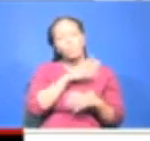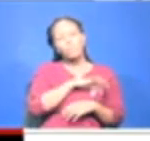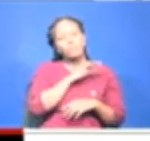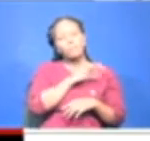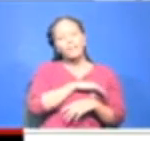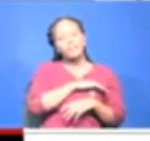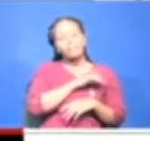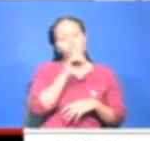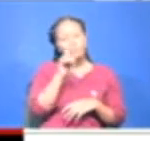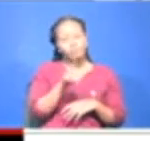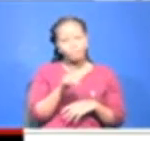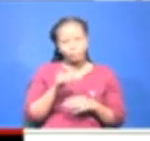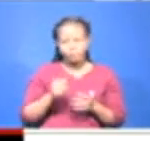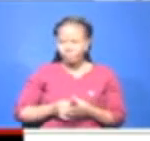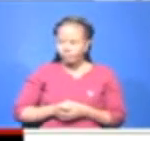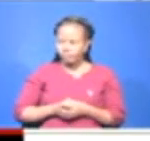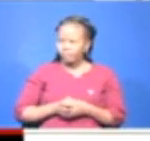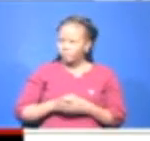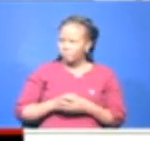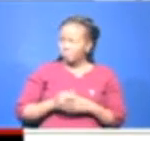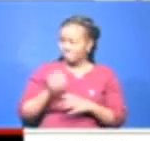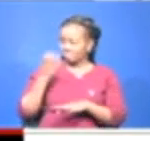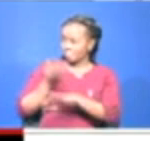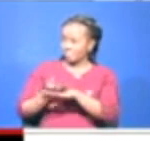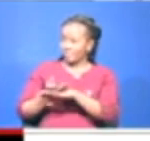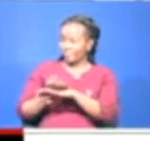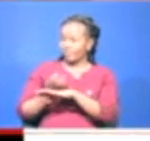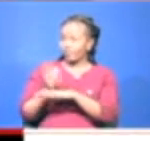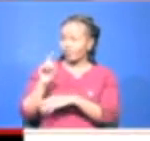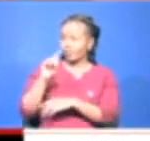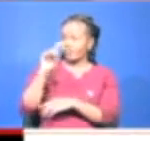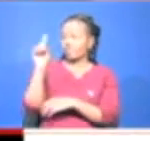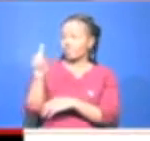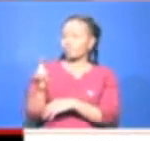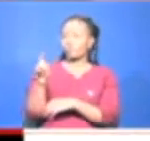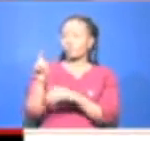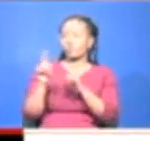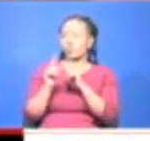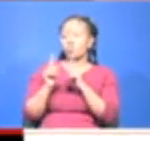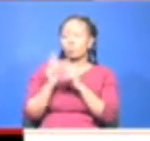Yeah. Tough question. And particularly in the context of maize,